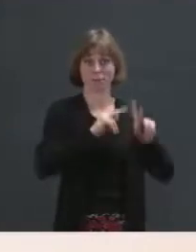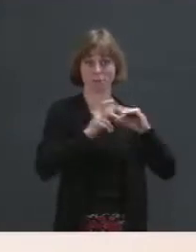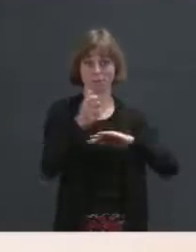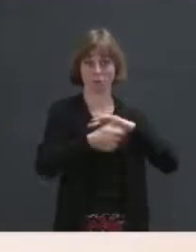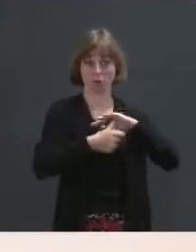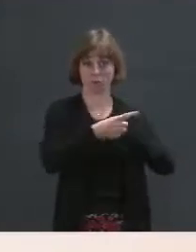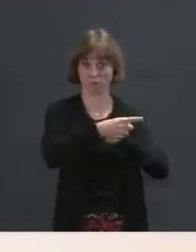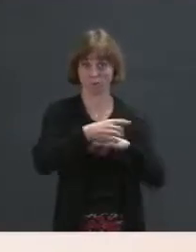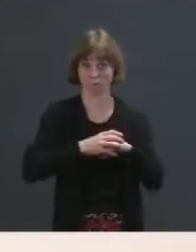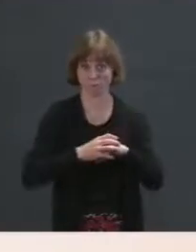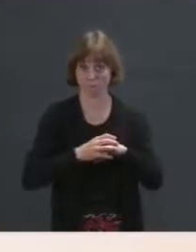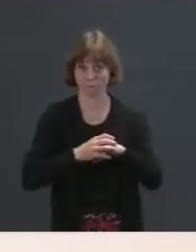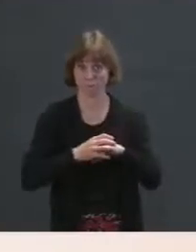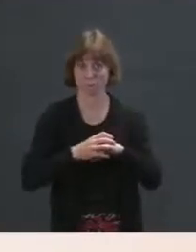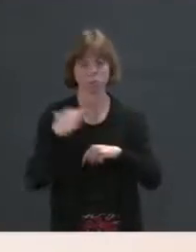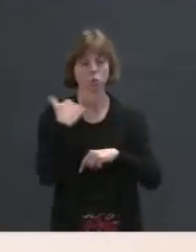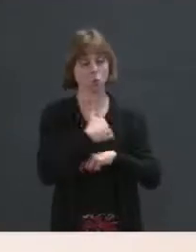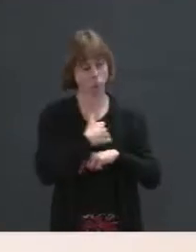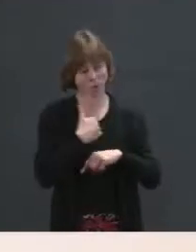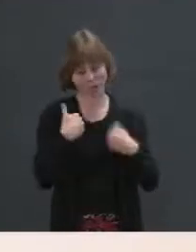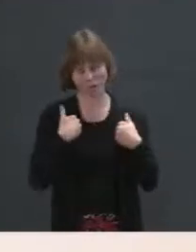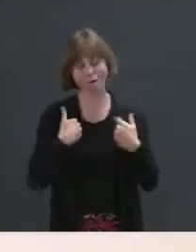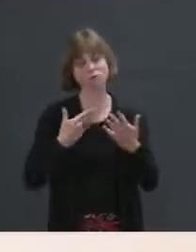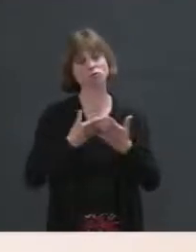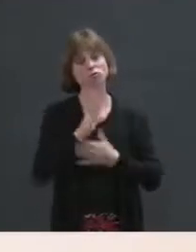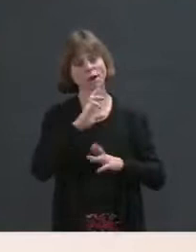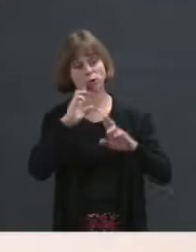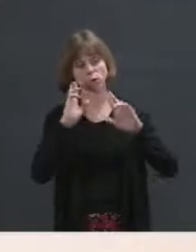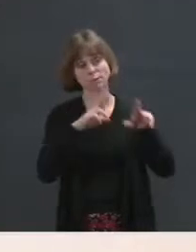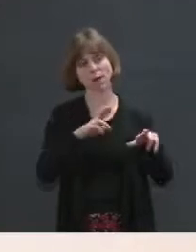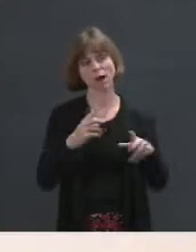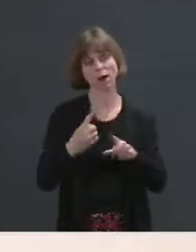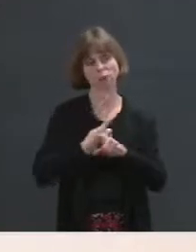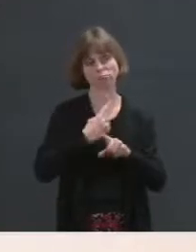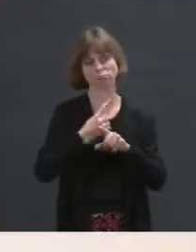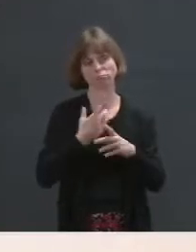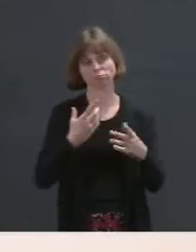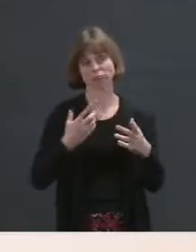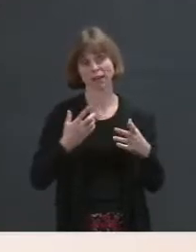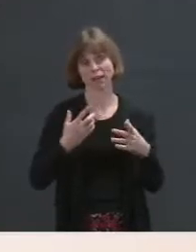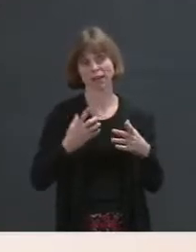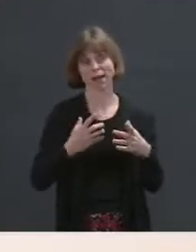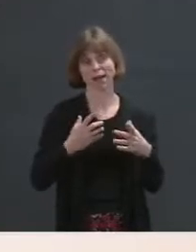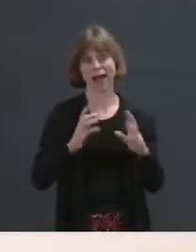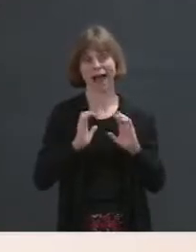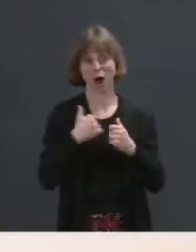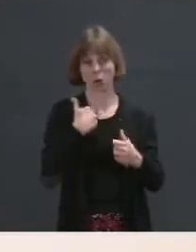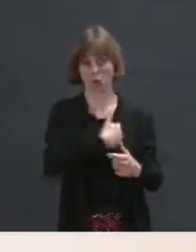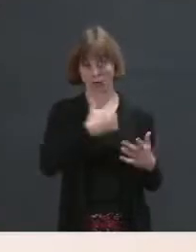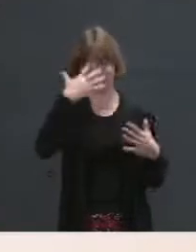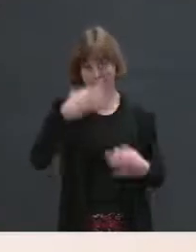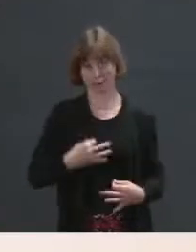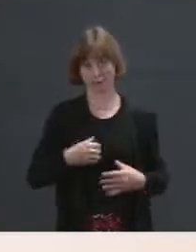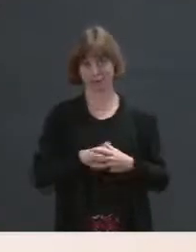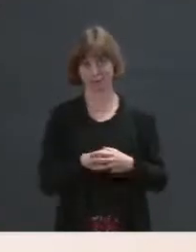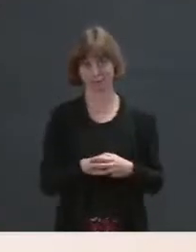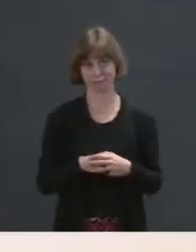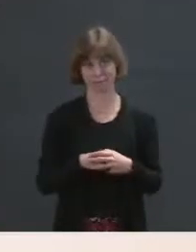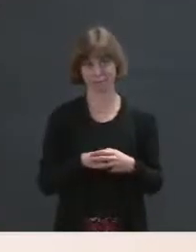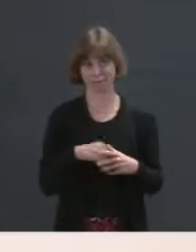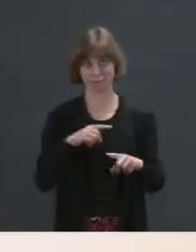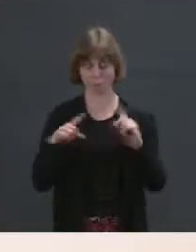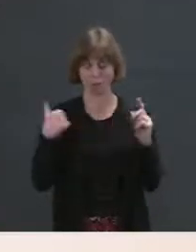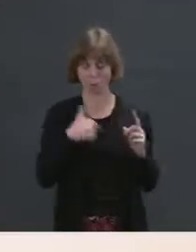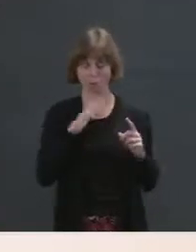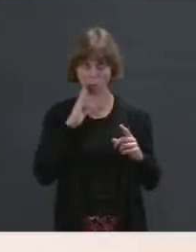the right to respond in a manner and at a time of our choosing. But we will respond in a way that's